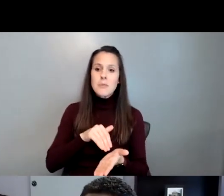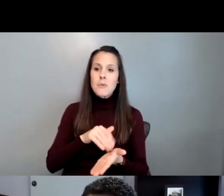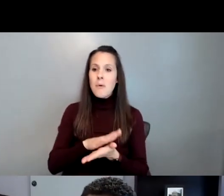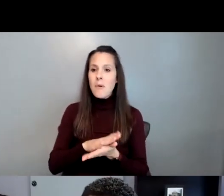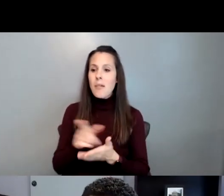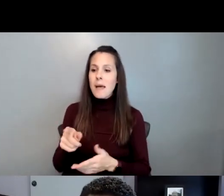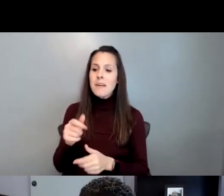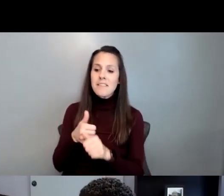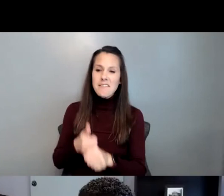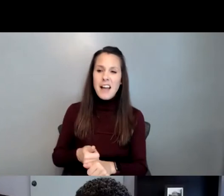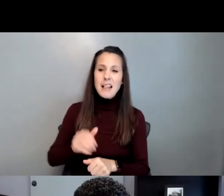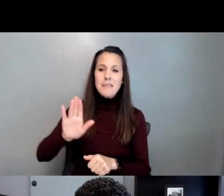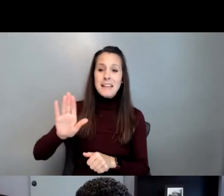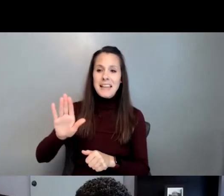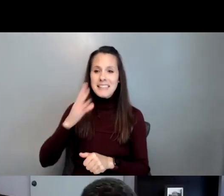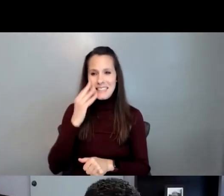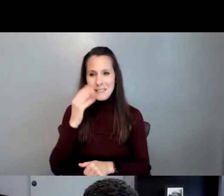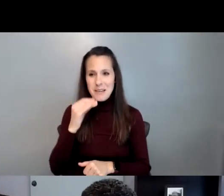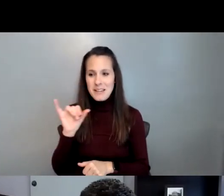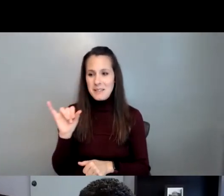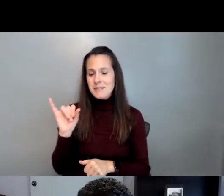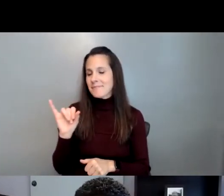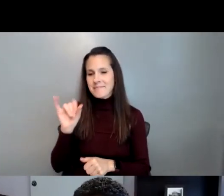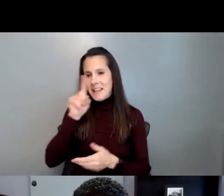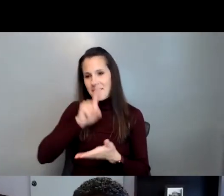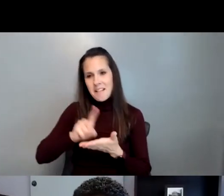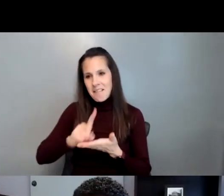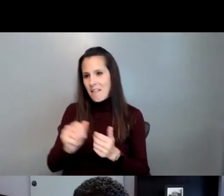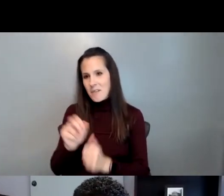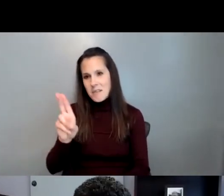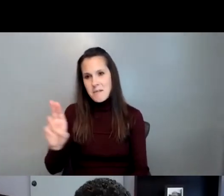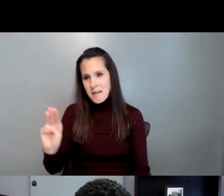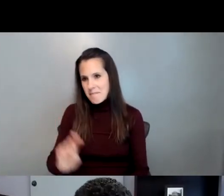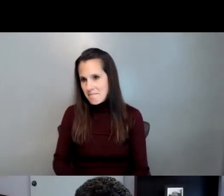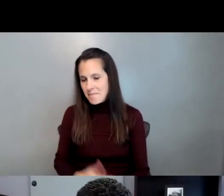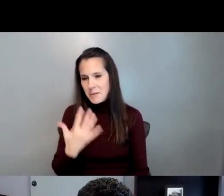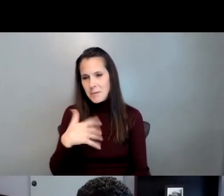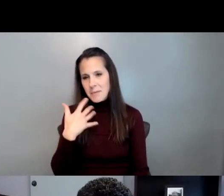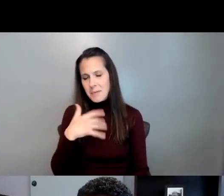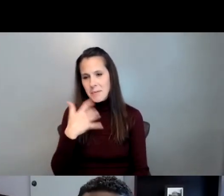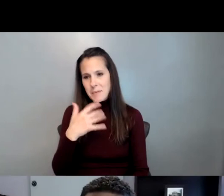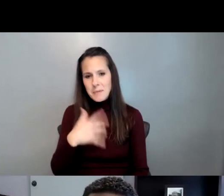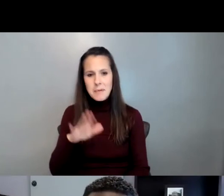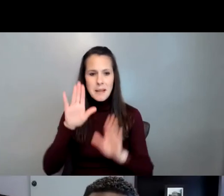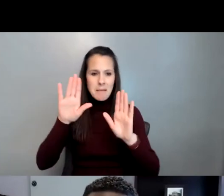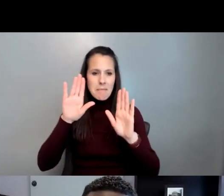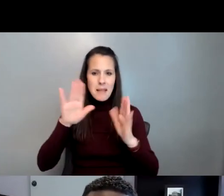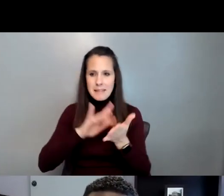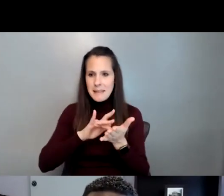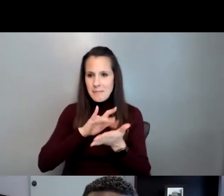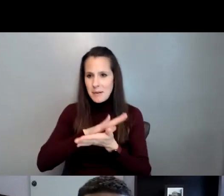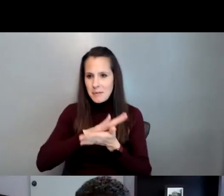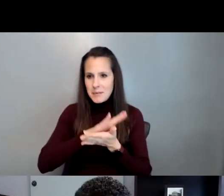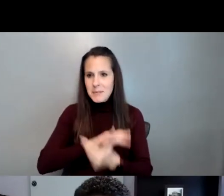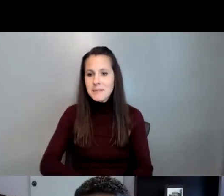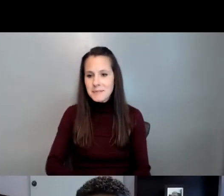then sort of paved in front of me. And I fell in love with the University of Michigan, and it was an amazing, and it still is an amazing medical school. And so